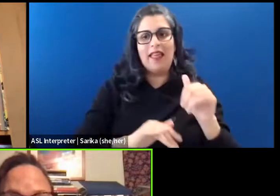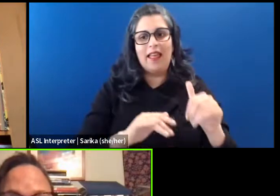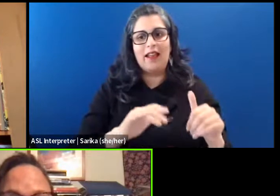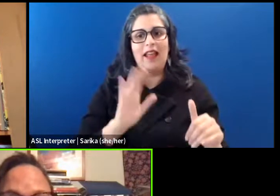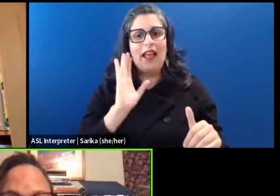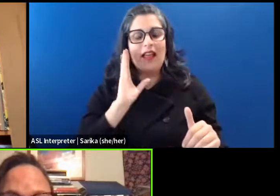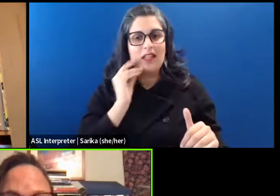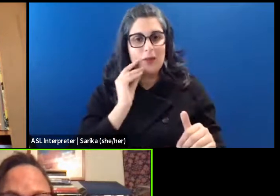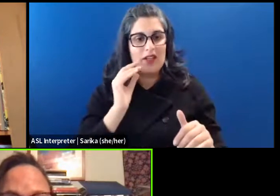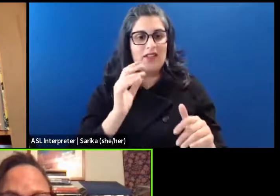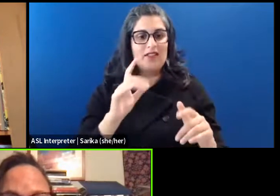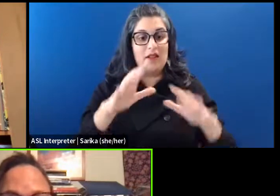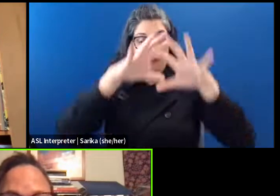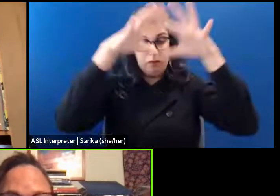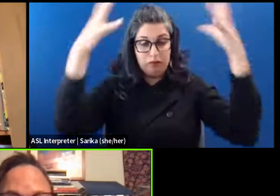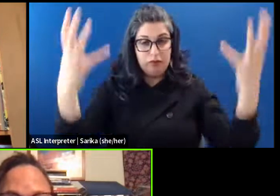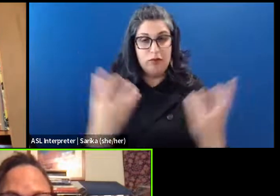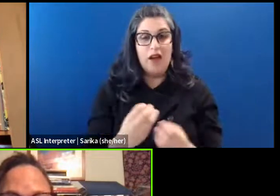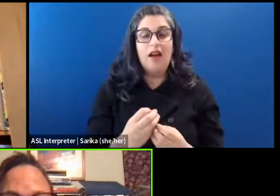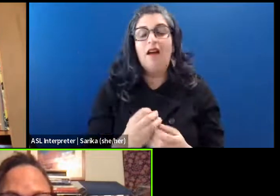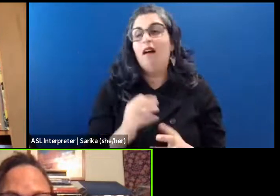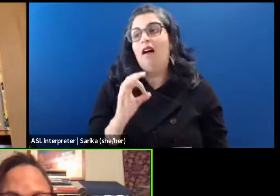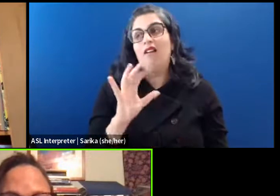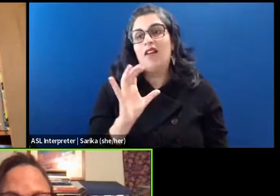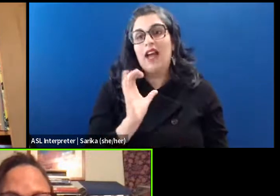reality of our existence.